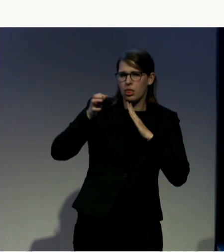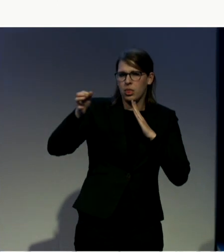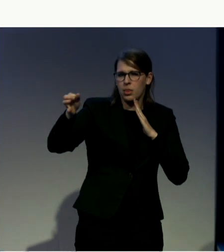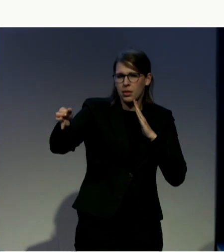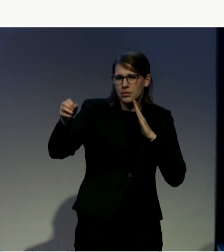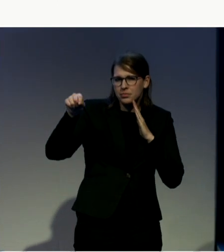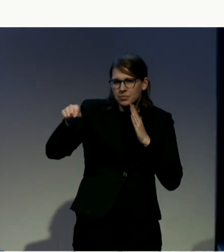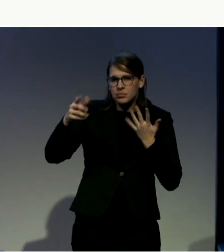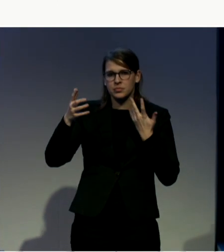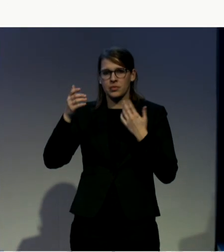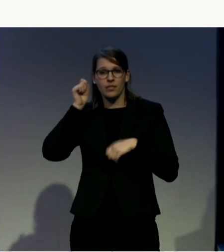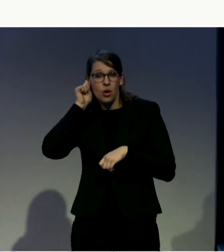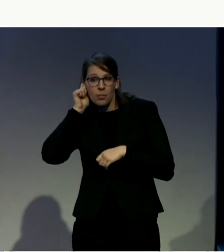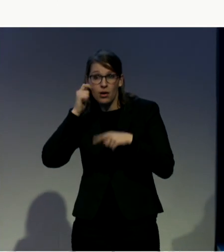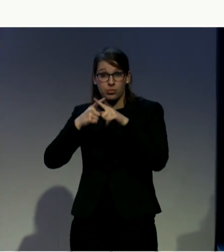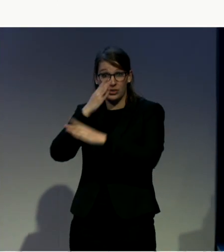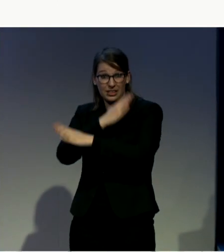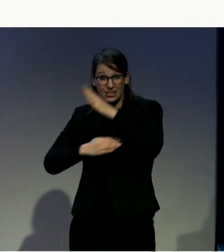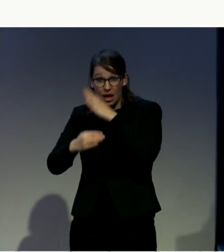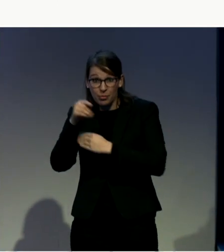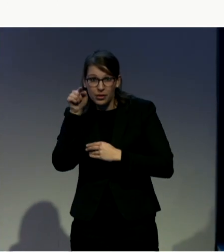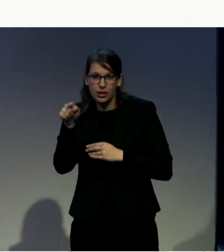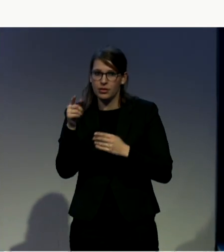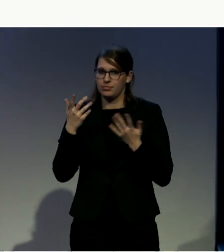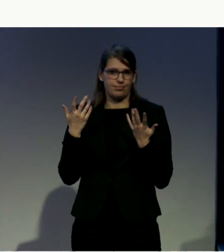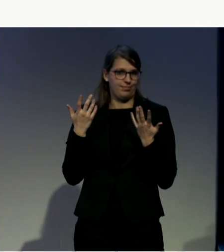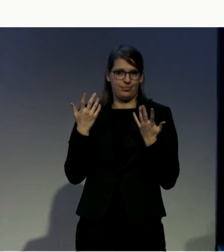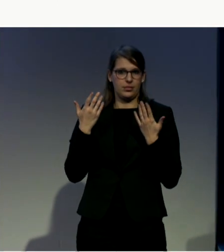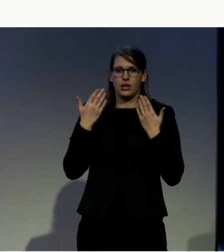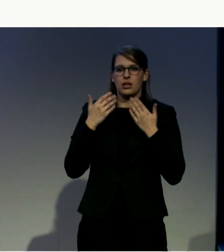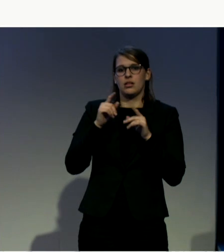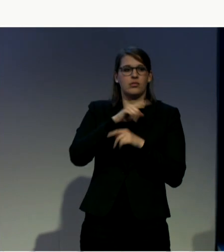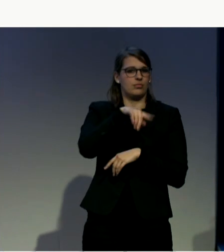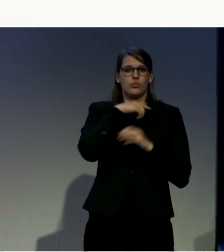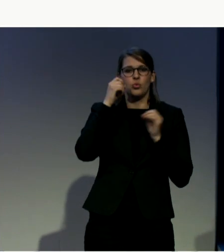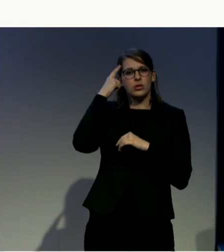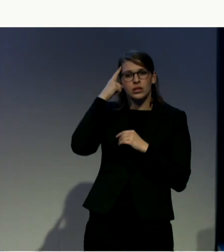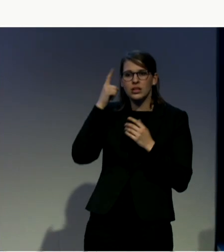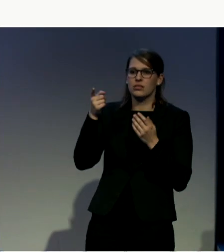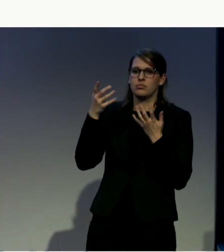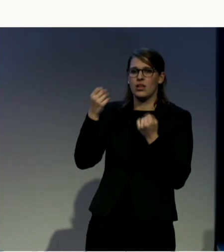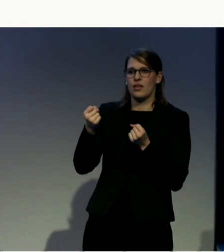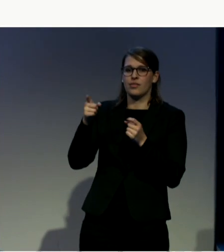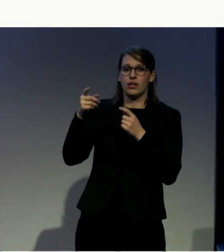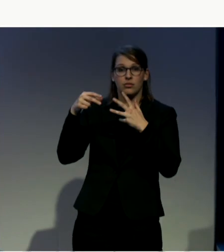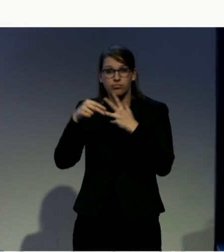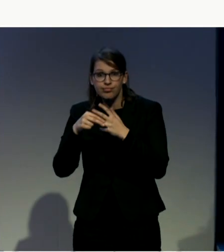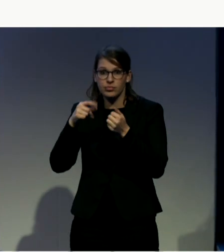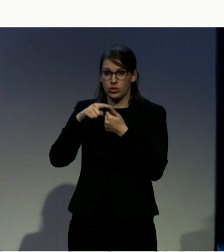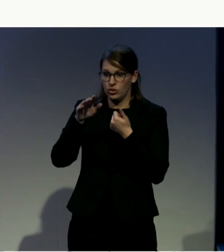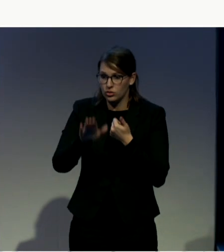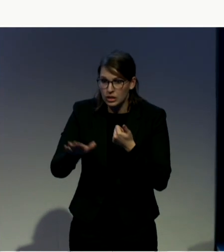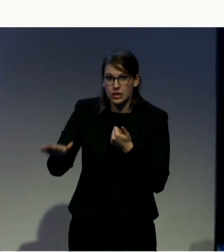expected to get pregnant. You're not expected to have children. And for her, she went through that just like any other woman. So I got